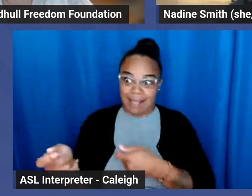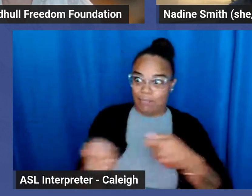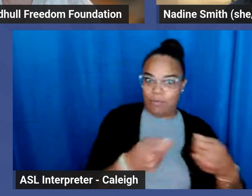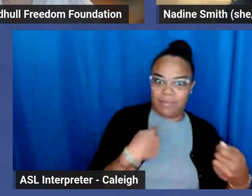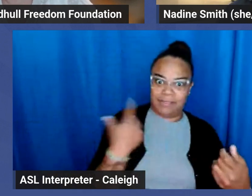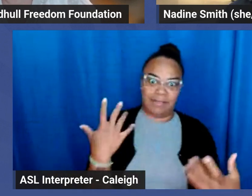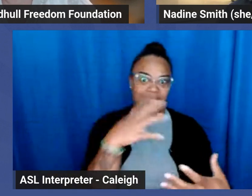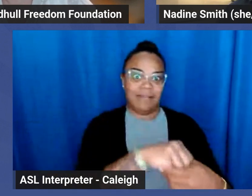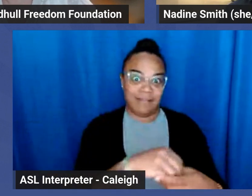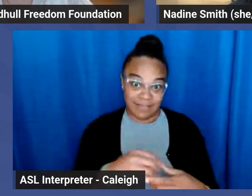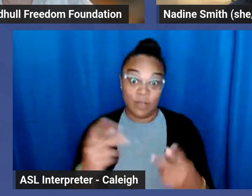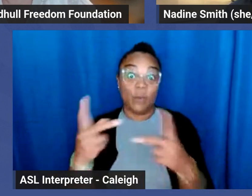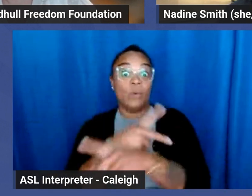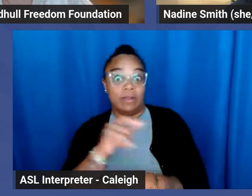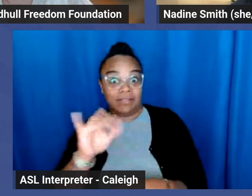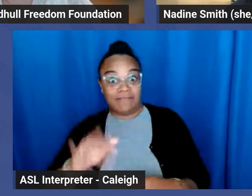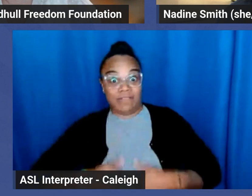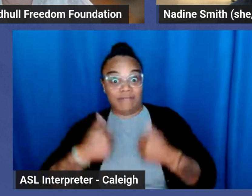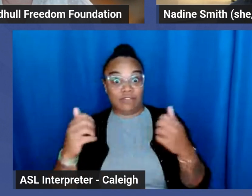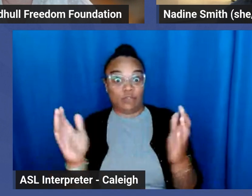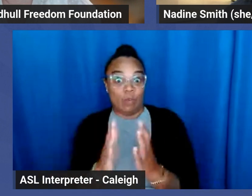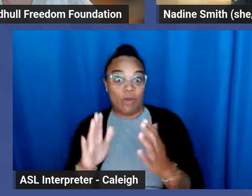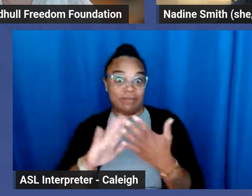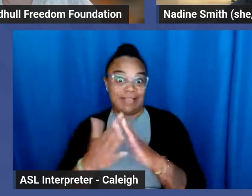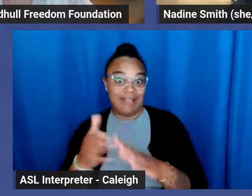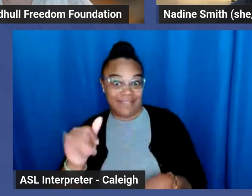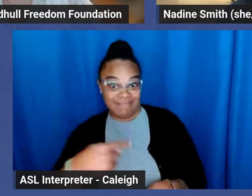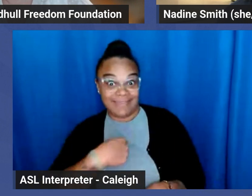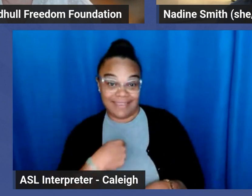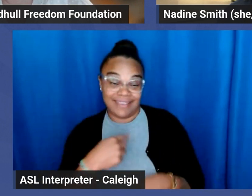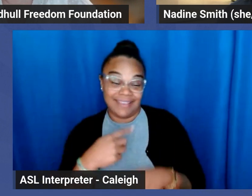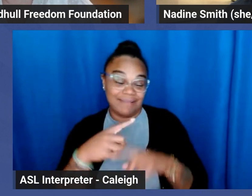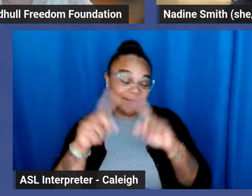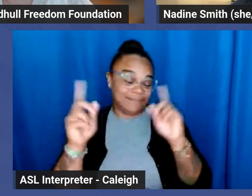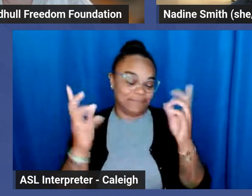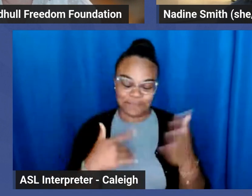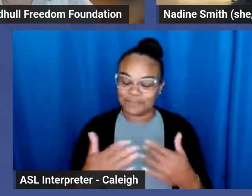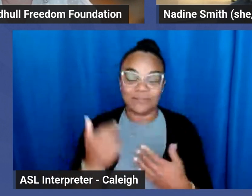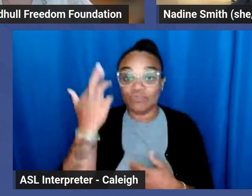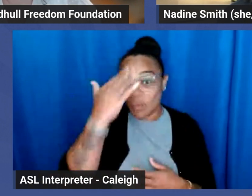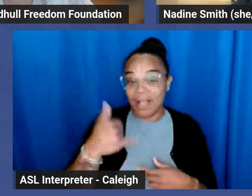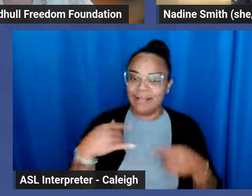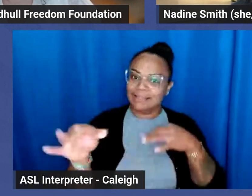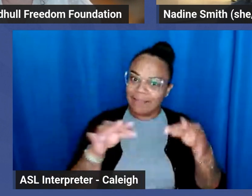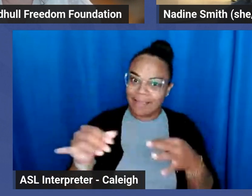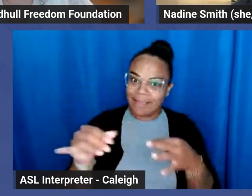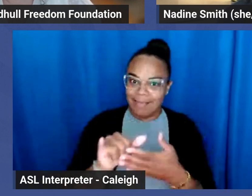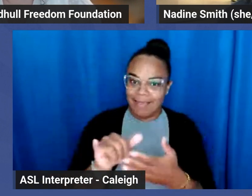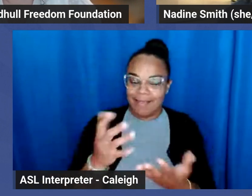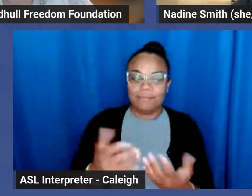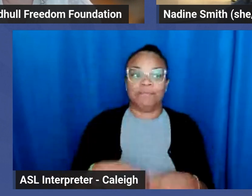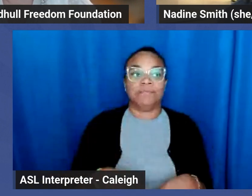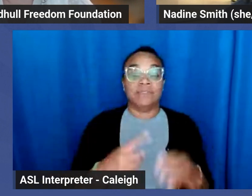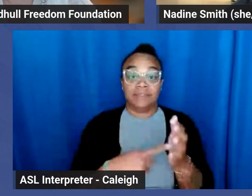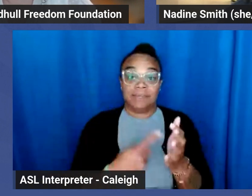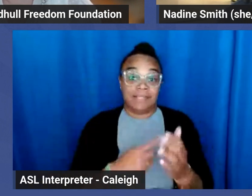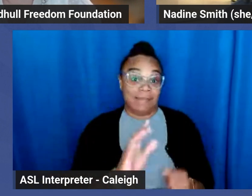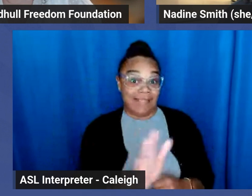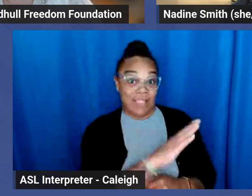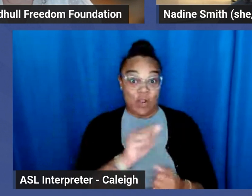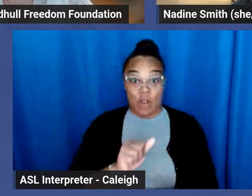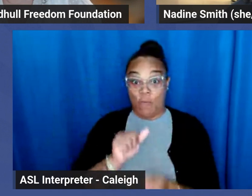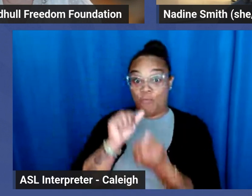So anyway, that's just what I guess the reason I'm saying that is, sometimes what they do to come after